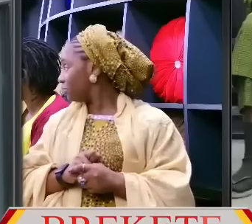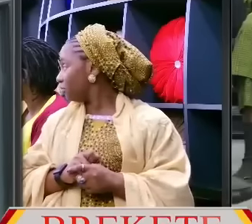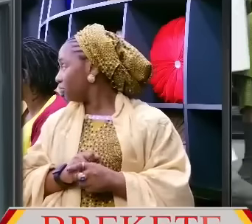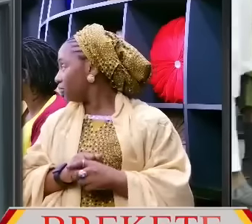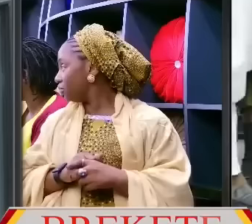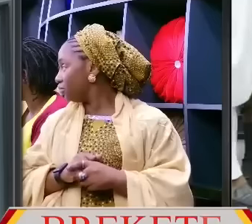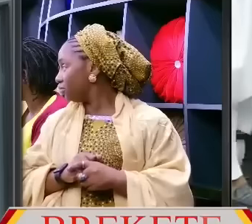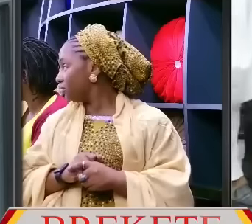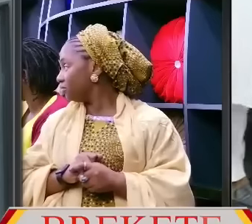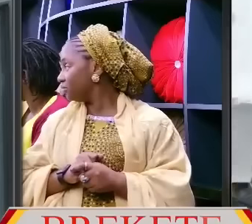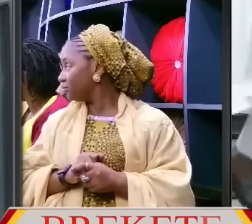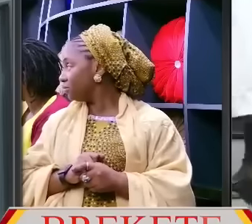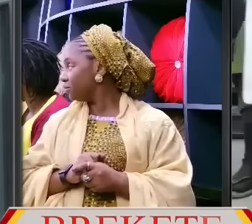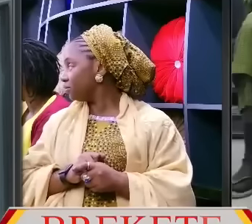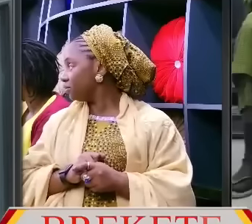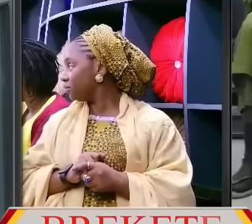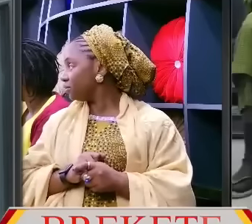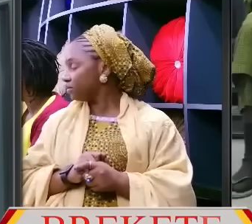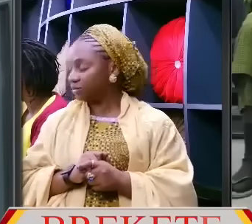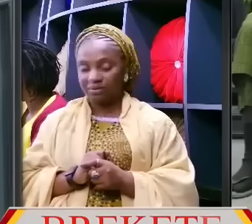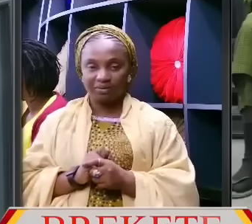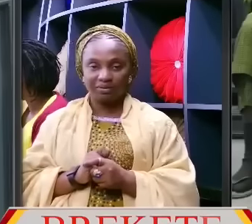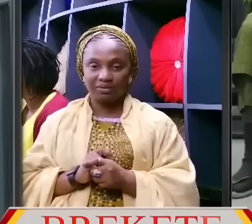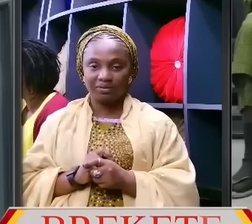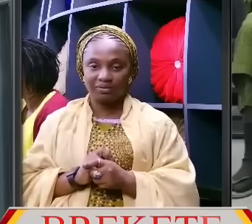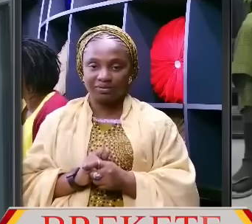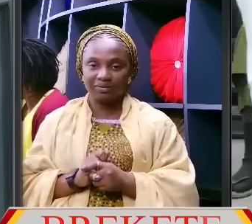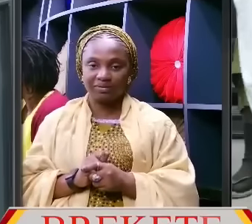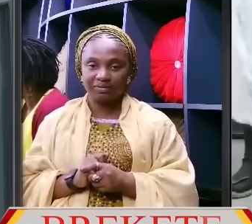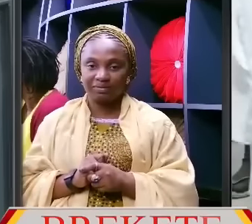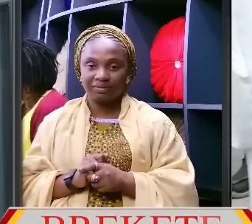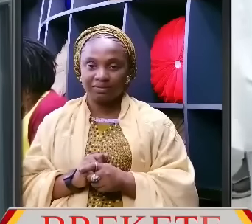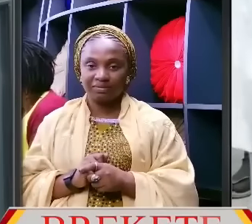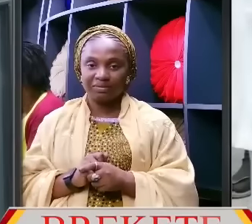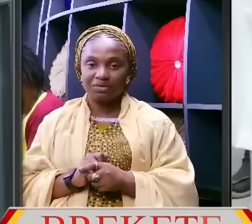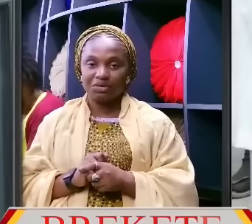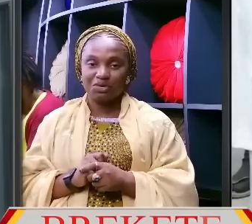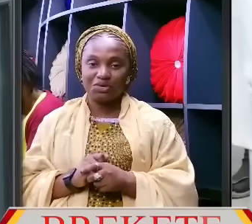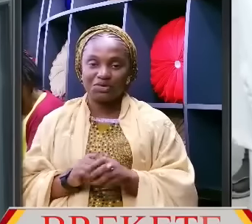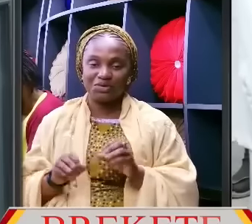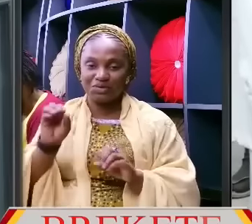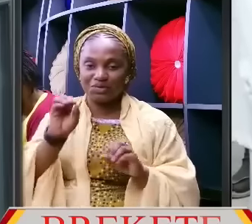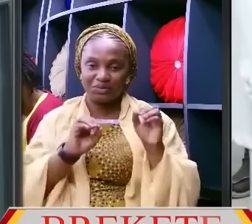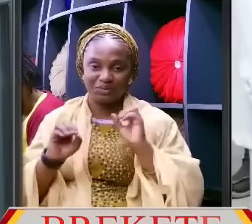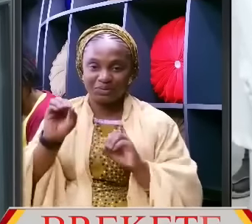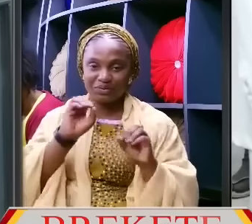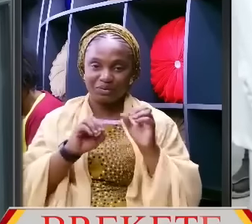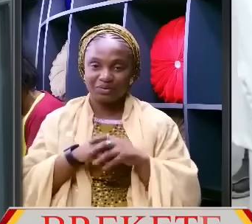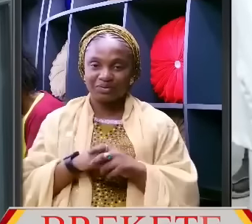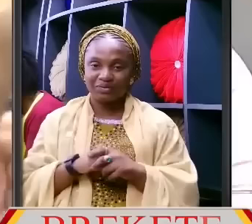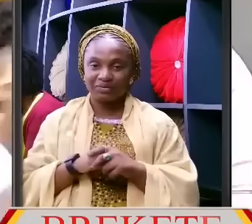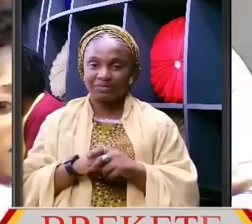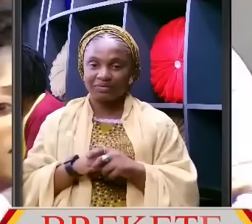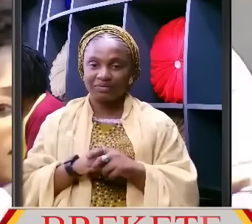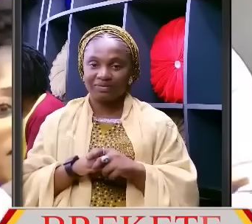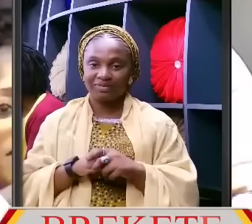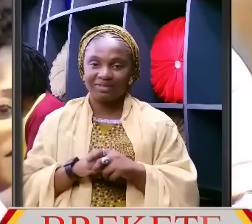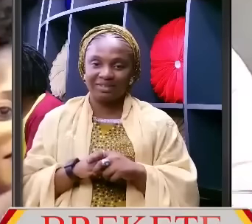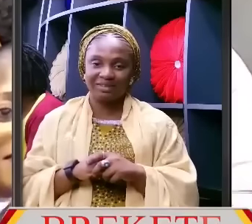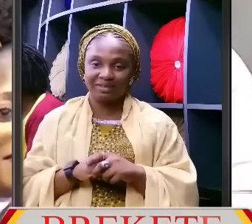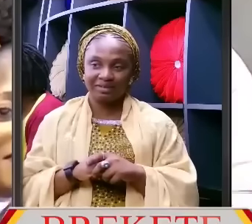Hembelembe. Oh, lo. No problem. Hembelembe. Oh, lo.